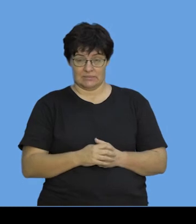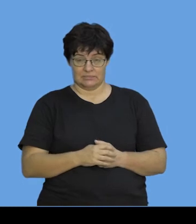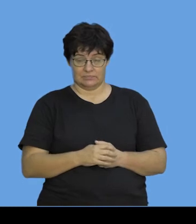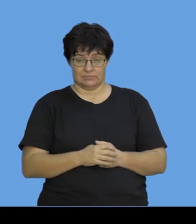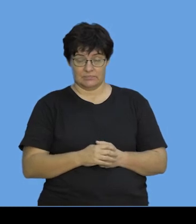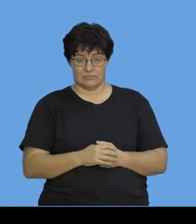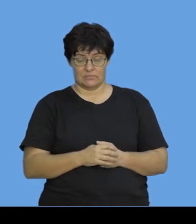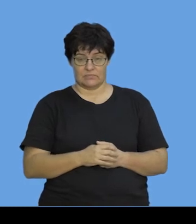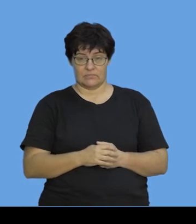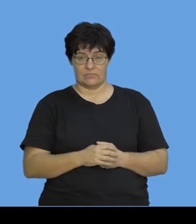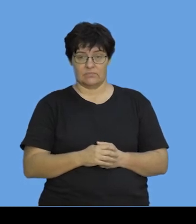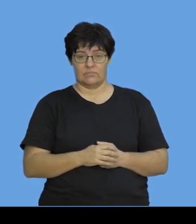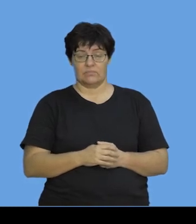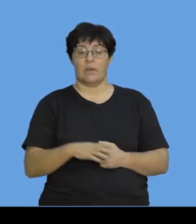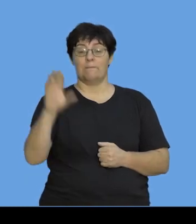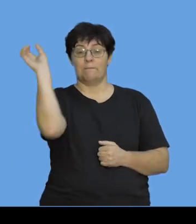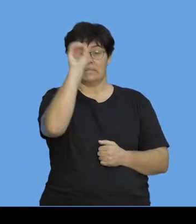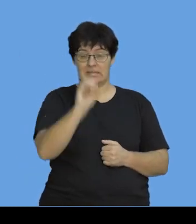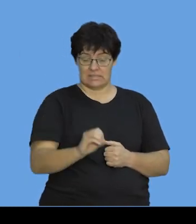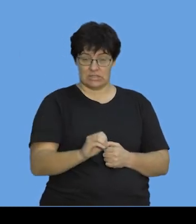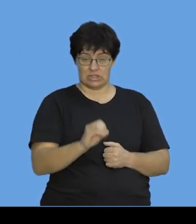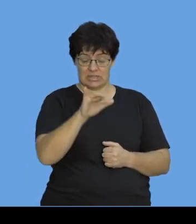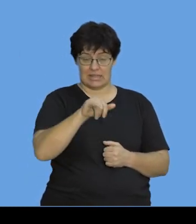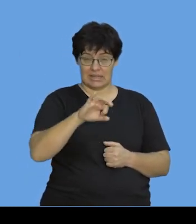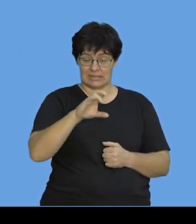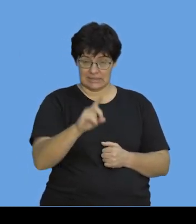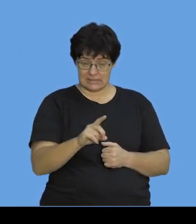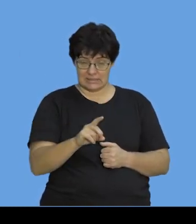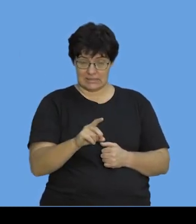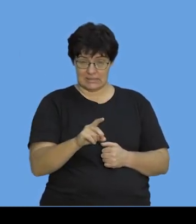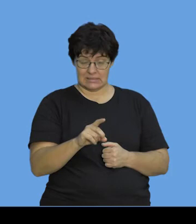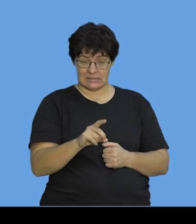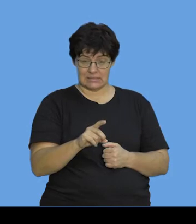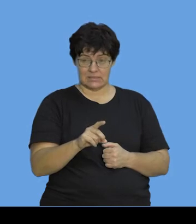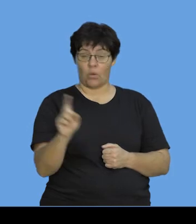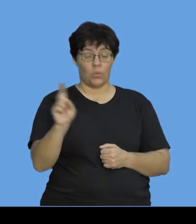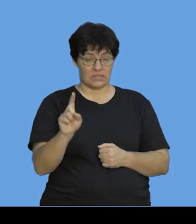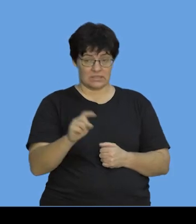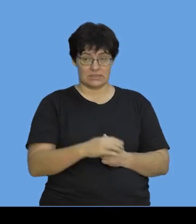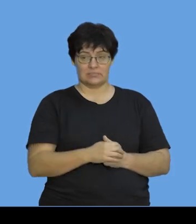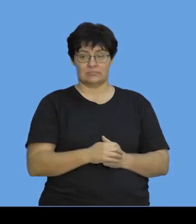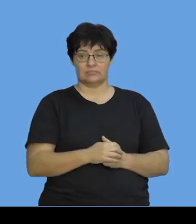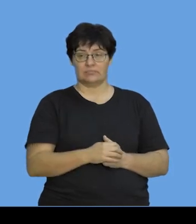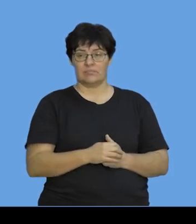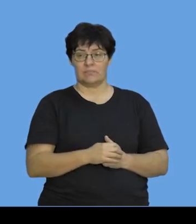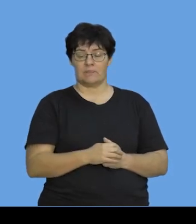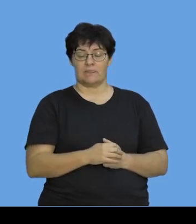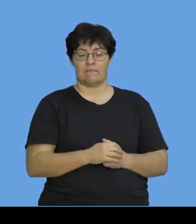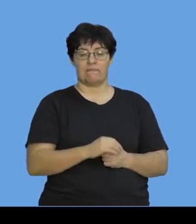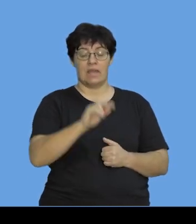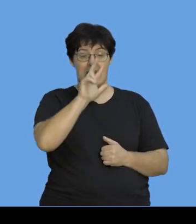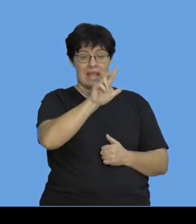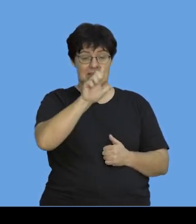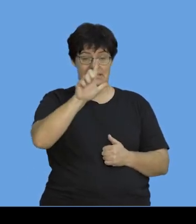0.28 grams. So percentage yield in this case becomes actual yield, which